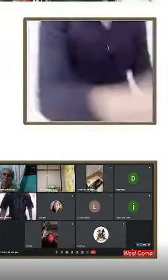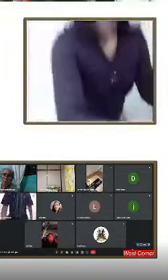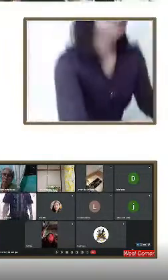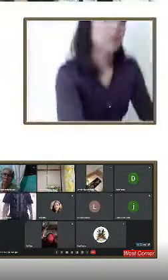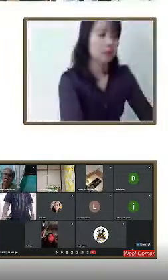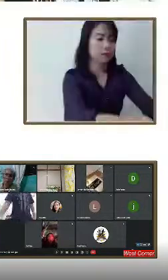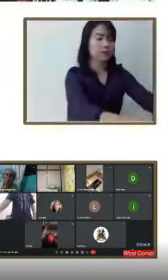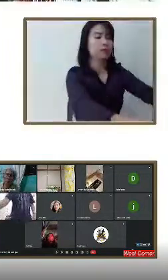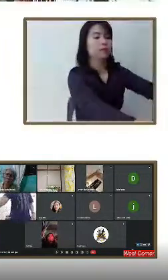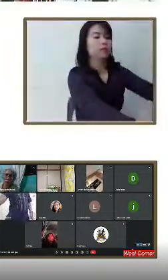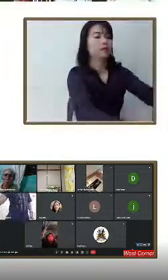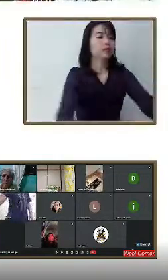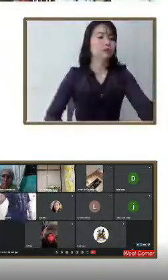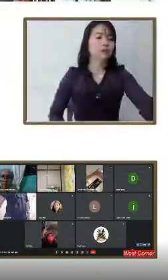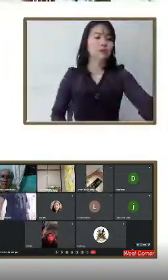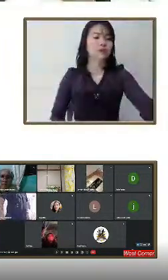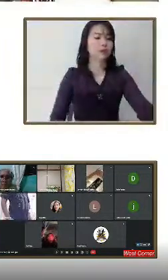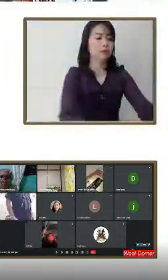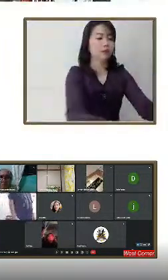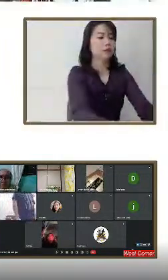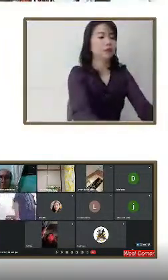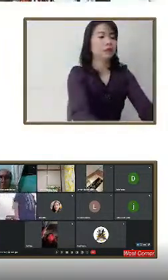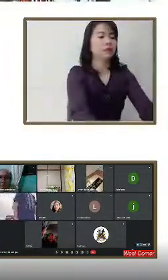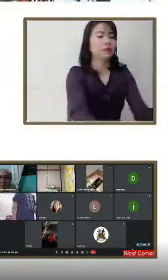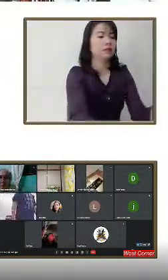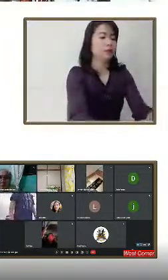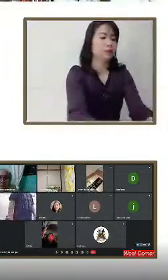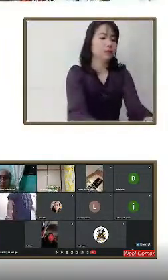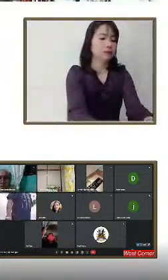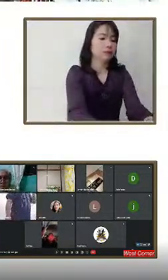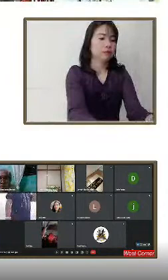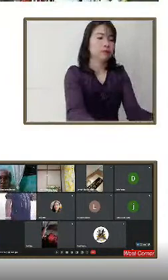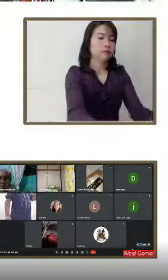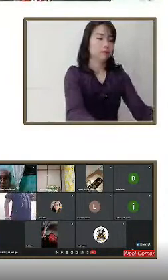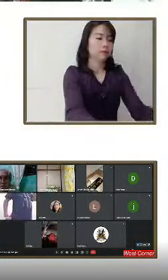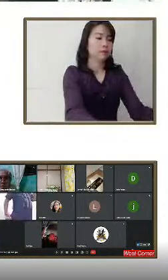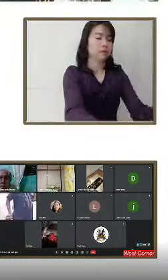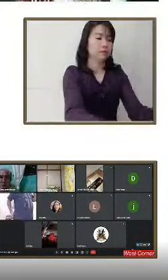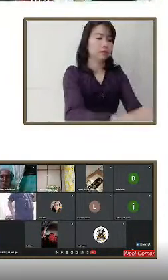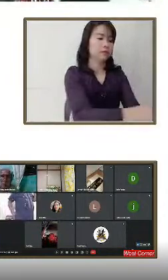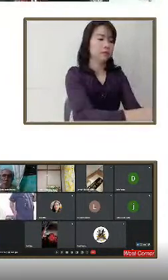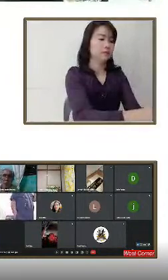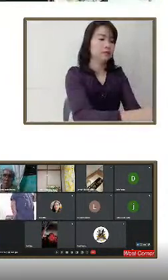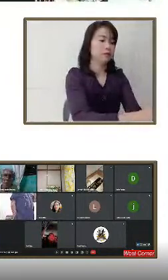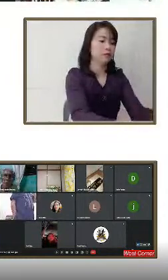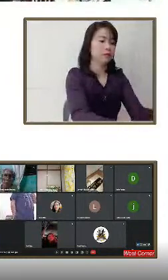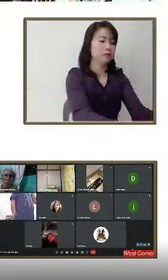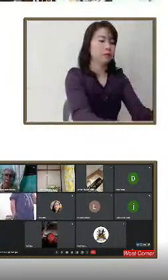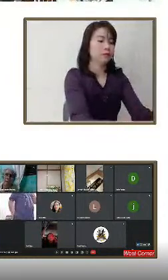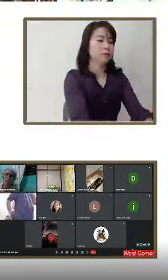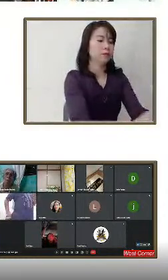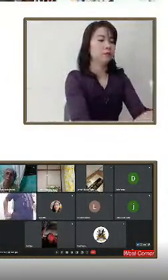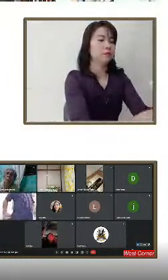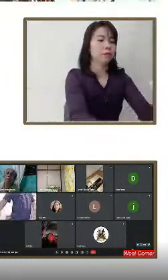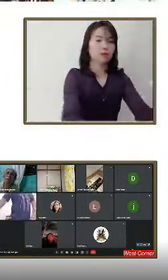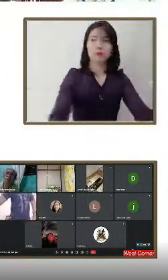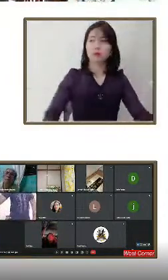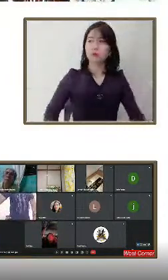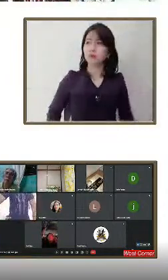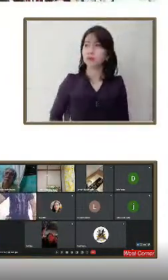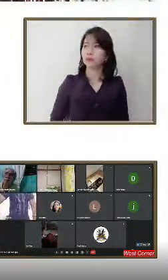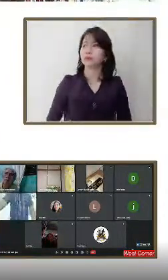Amen. Page number 35 of your song book, please. Page number 35, let's sing the song, Christ Arose. Page